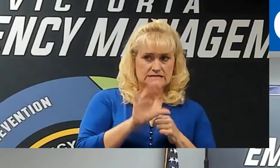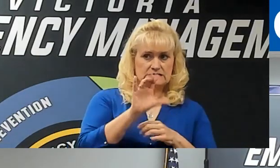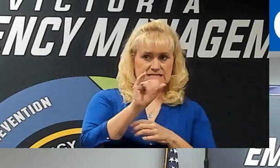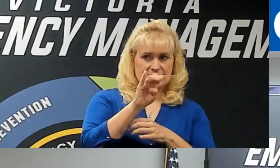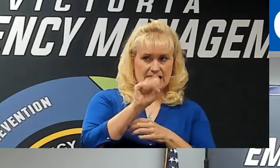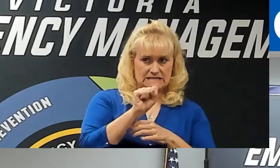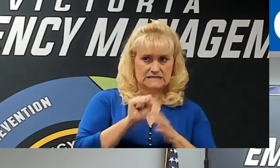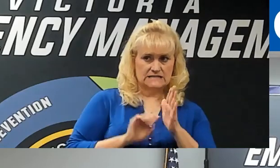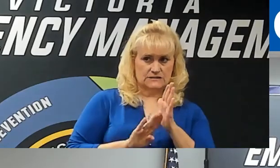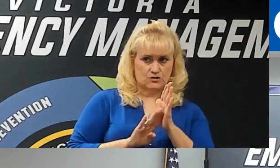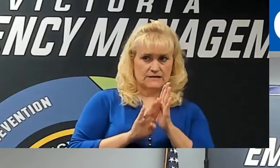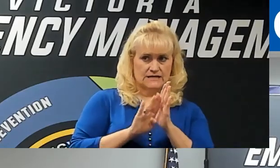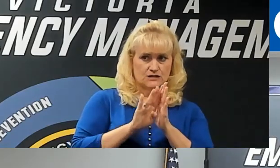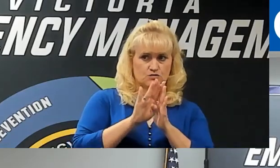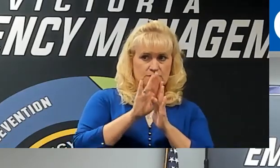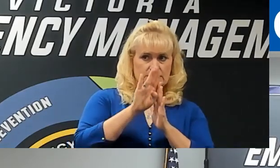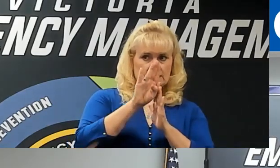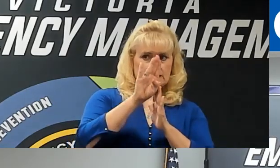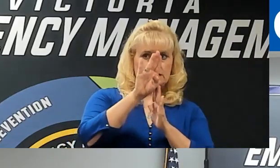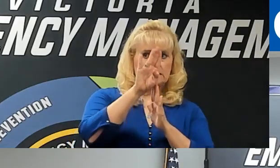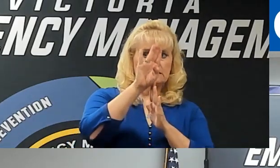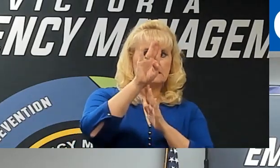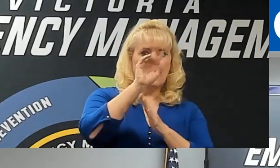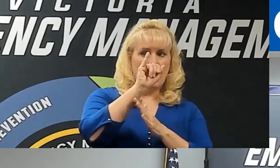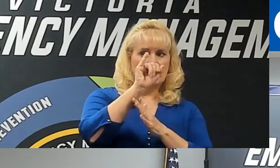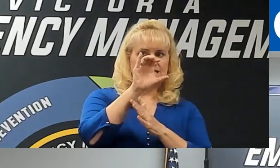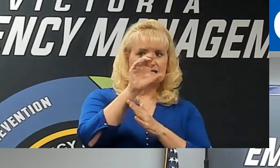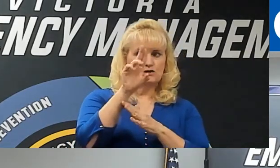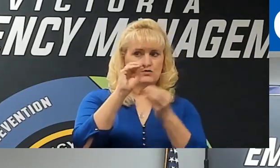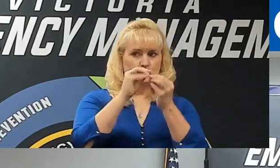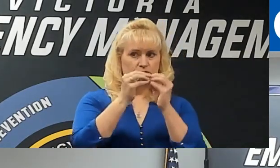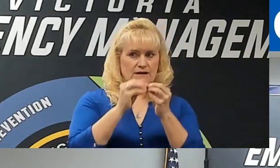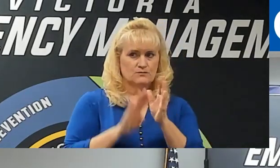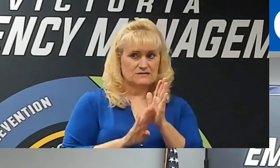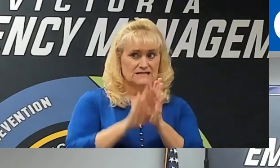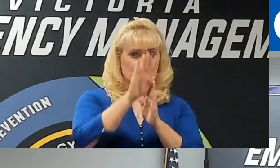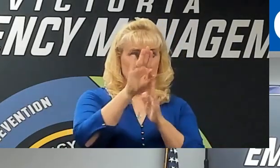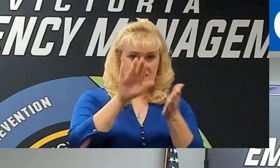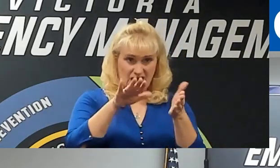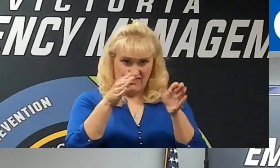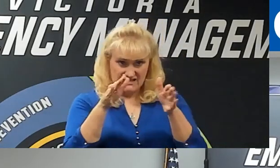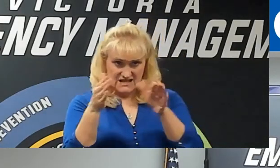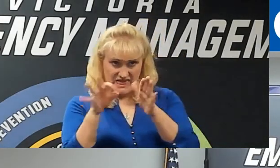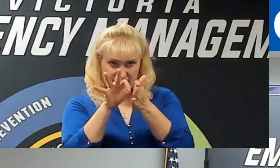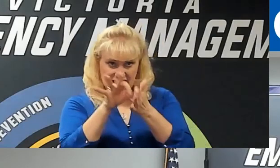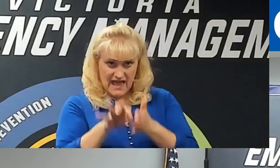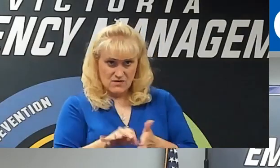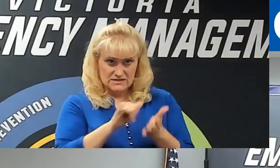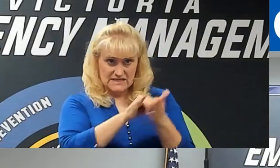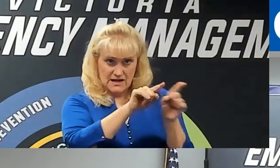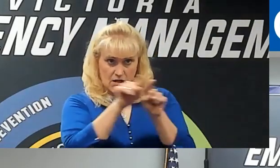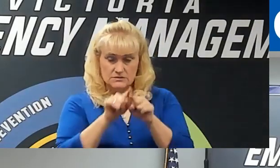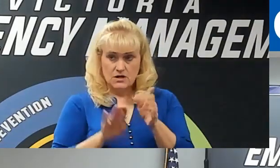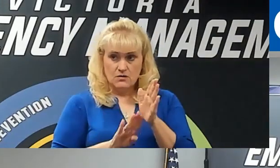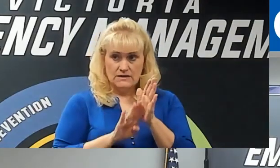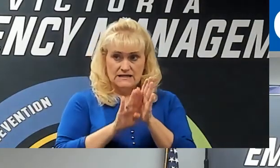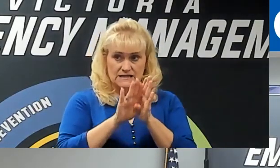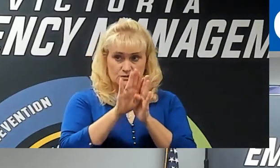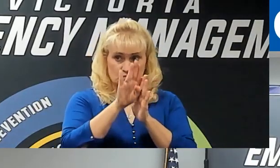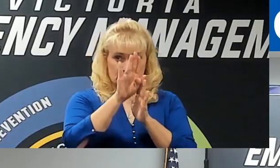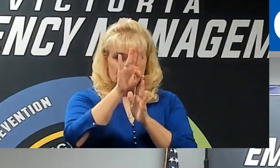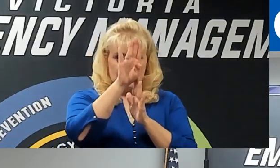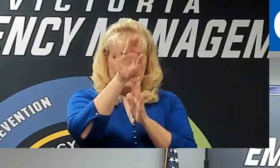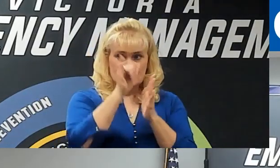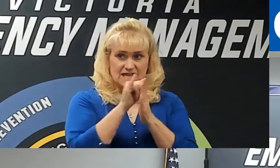increasing, are the ICU numbers increasing and the death count, is that also increasing? Is that in the